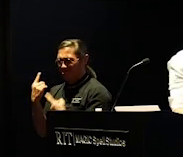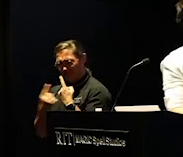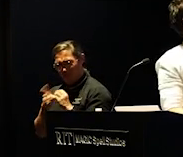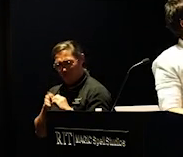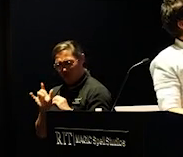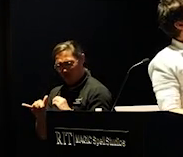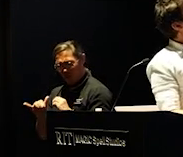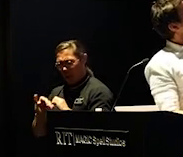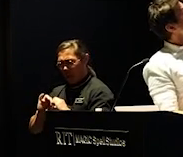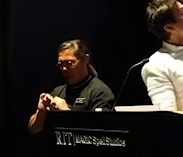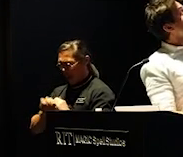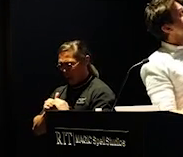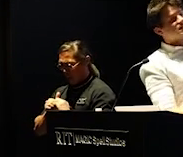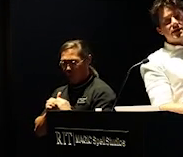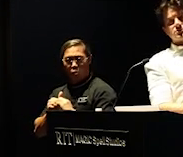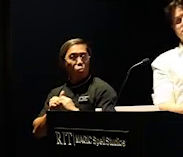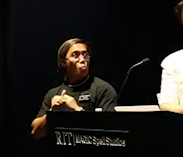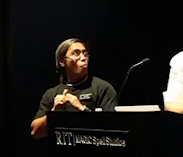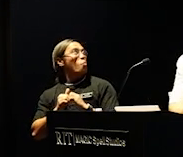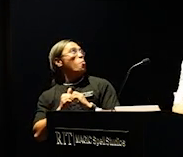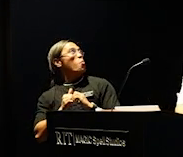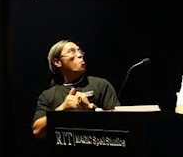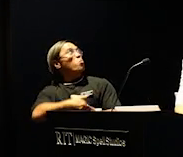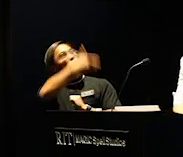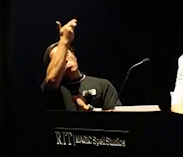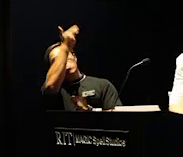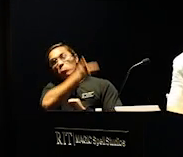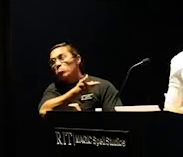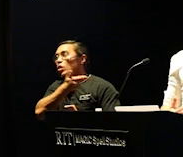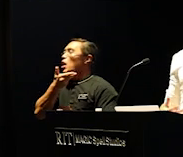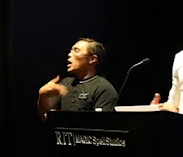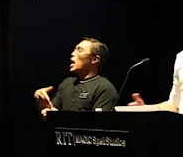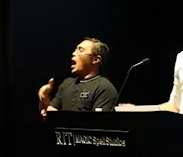can deal with all of these things we're suddenly supposed to pay attention to.